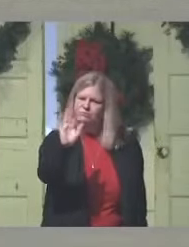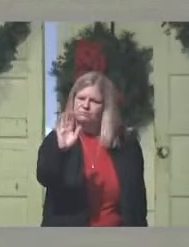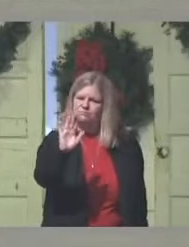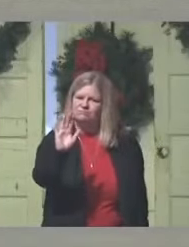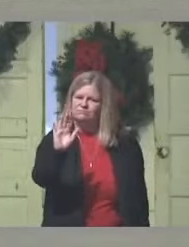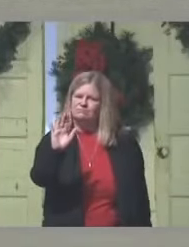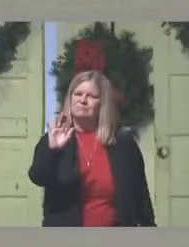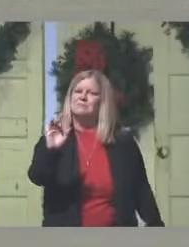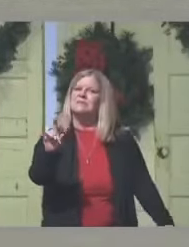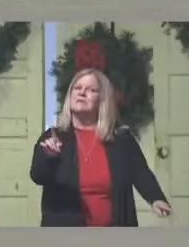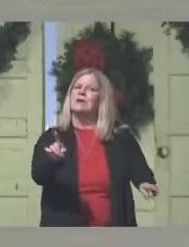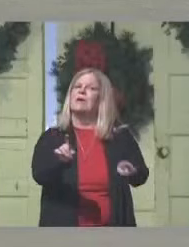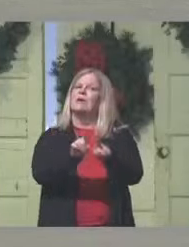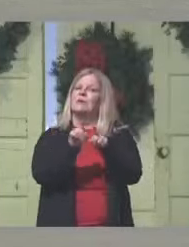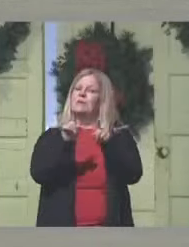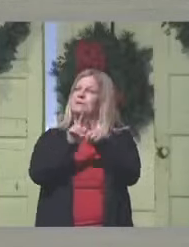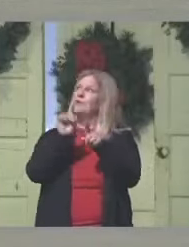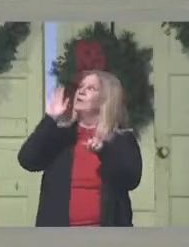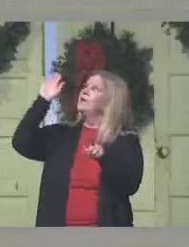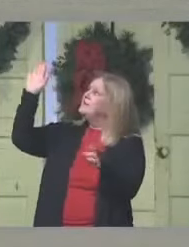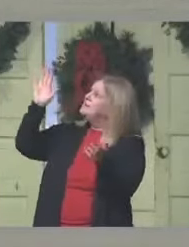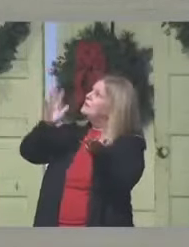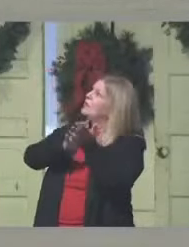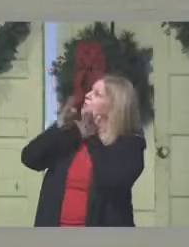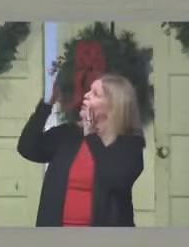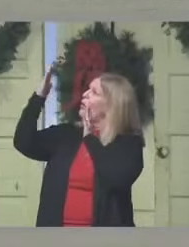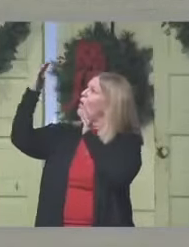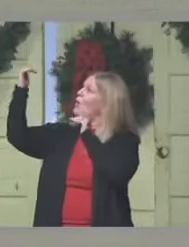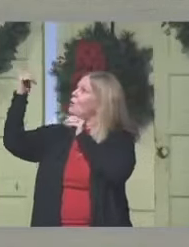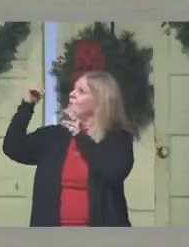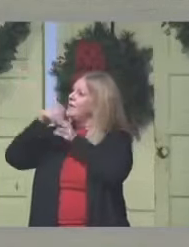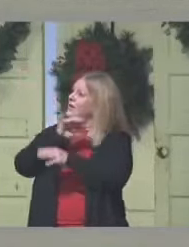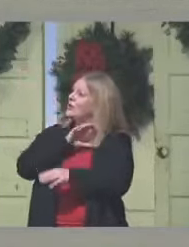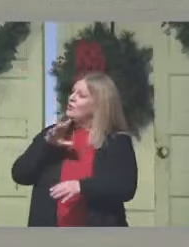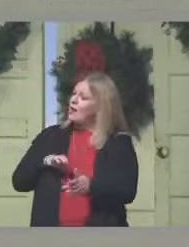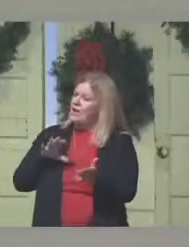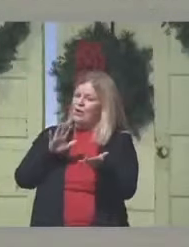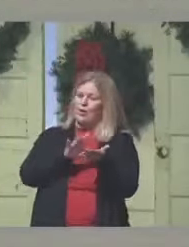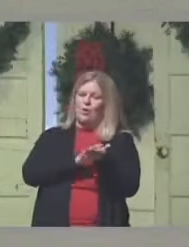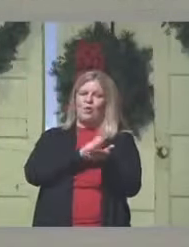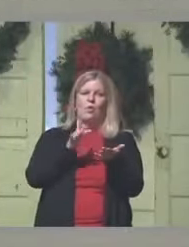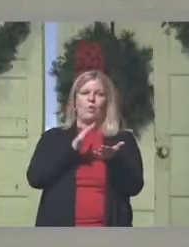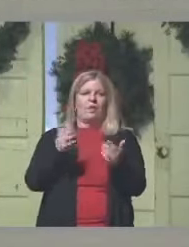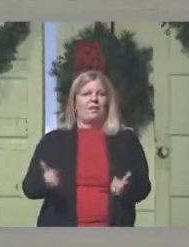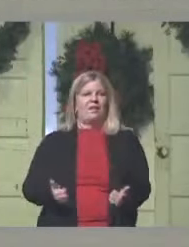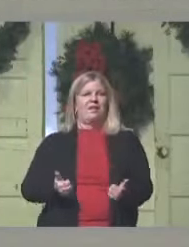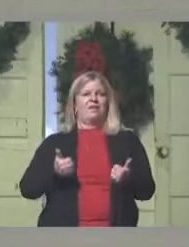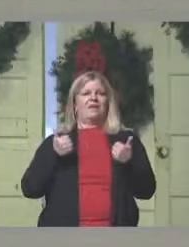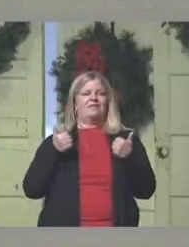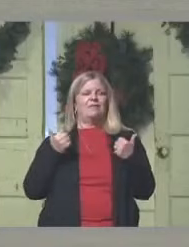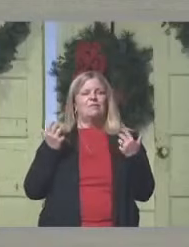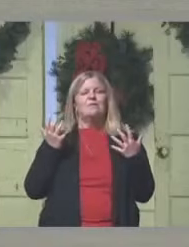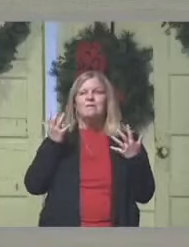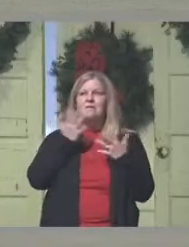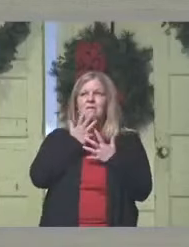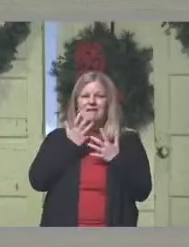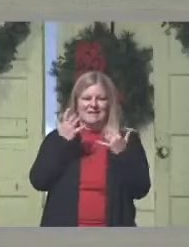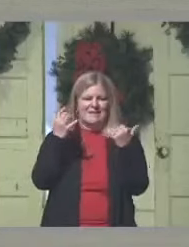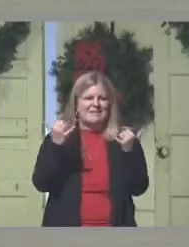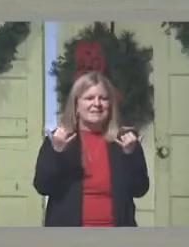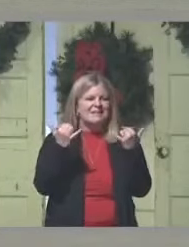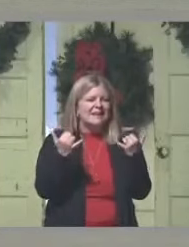Also, God's glorious hope for our lives in Christ is glorious lives